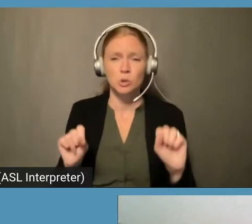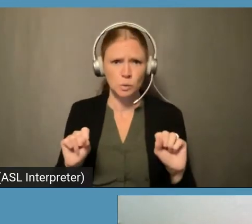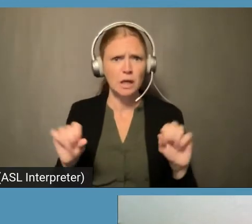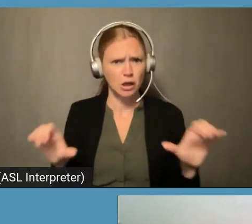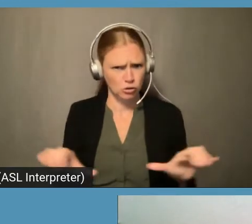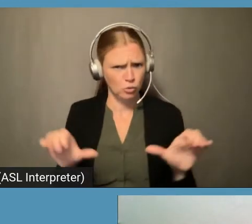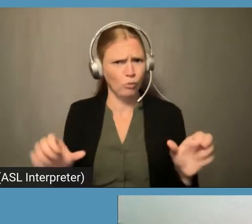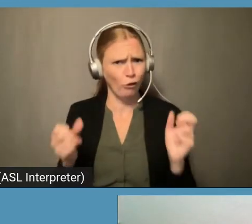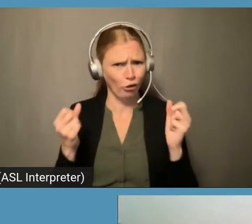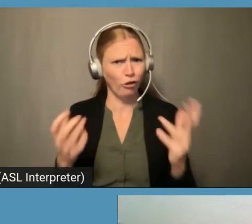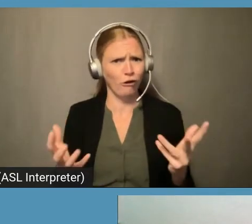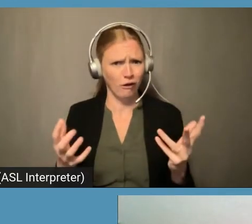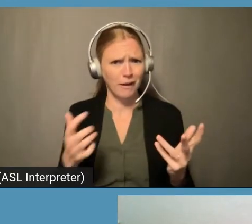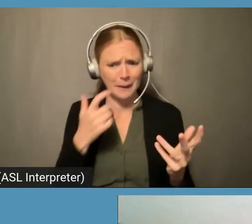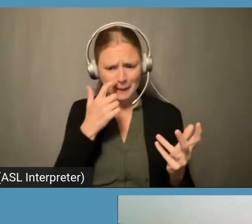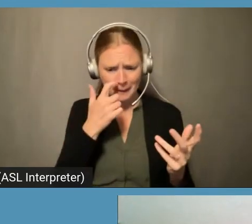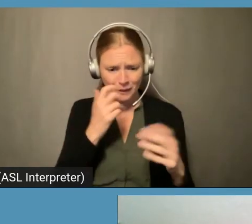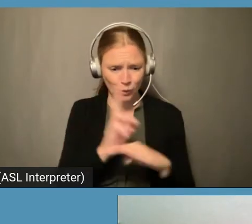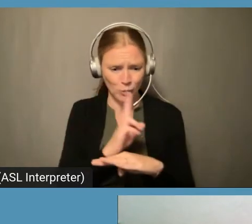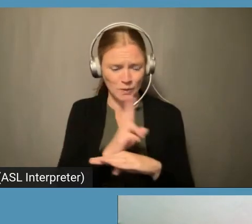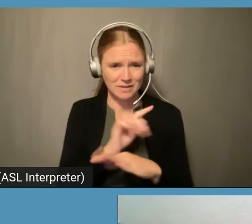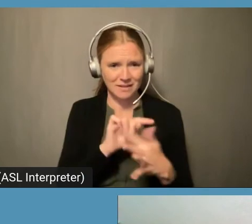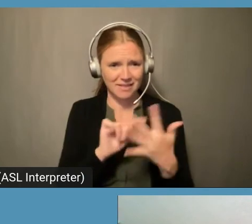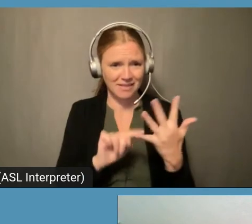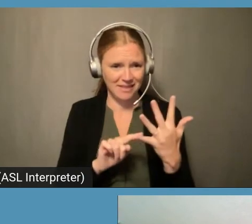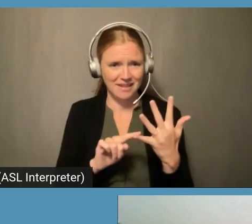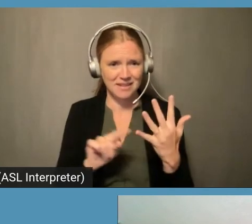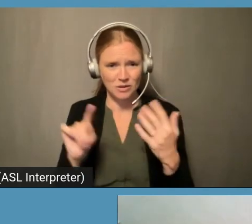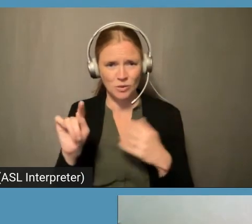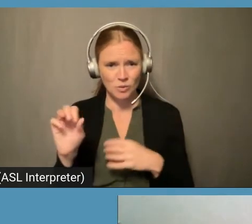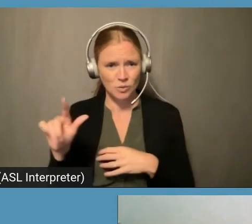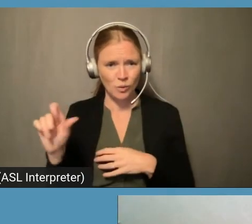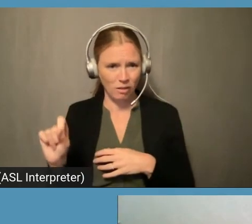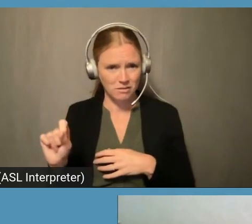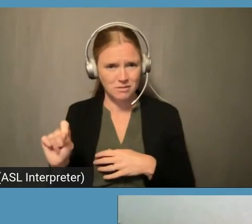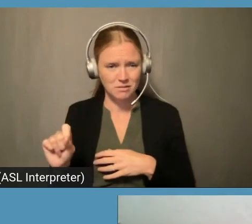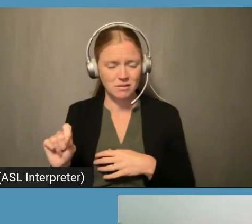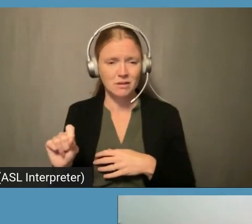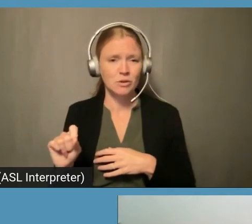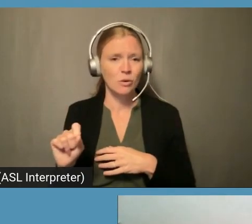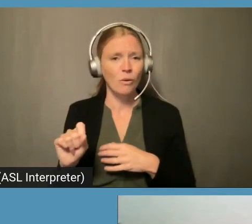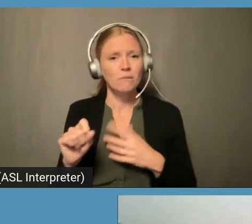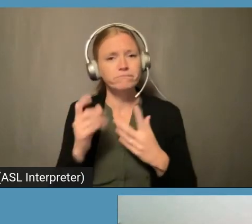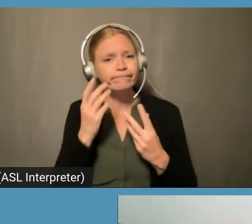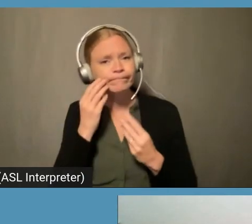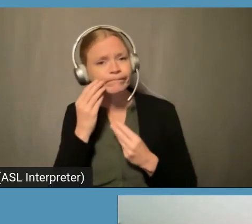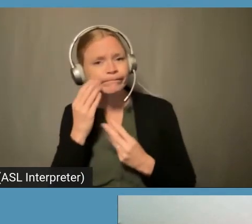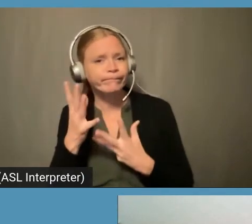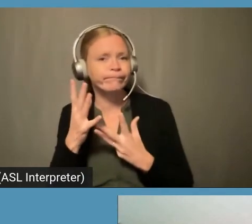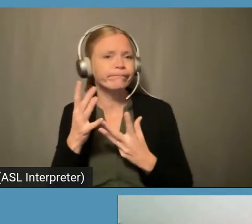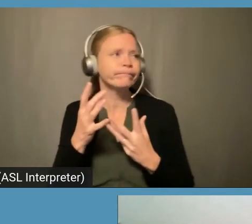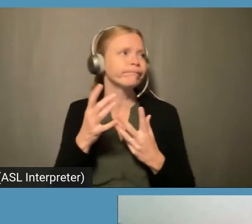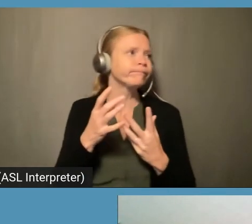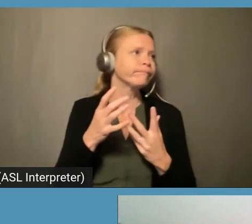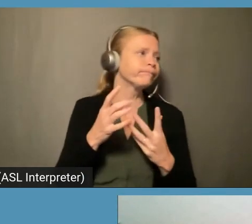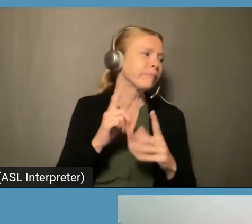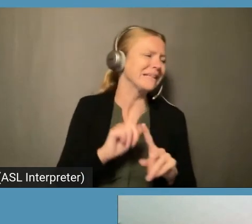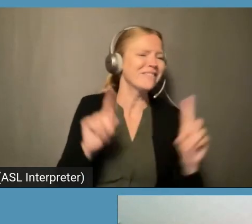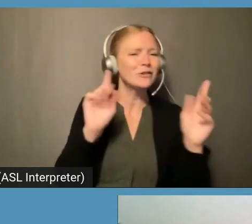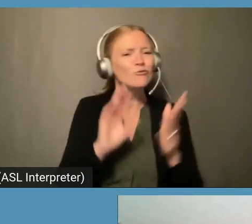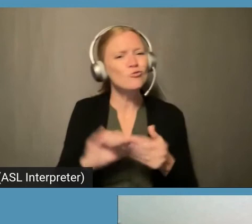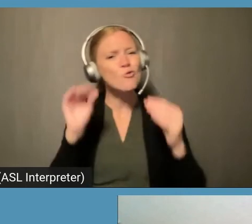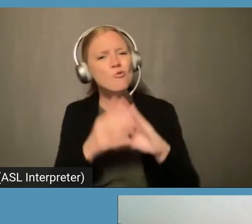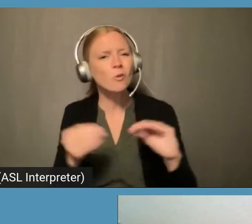those elements to tell different stories, to make your content relevant